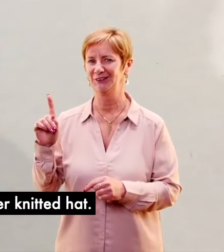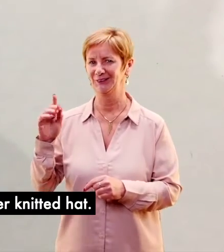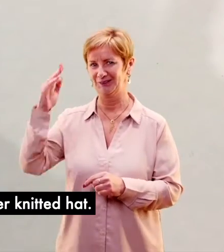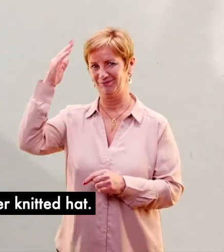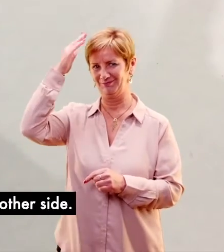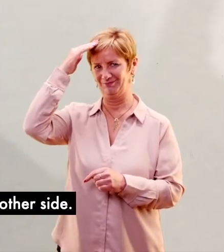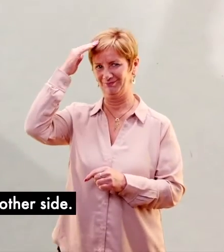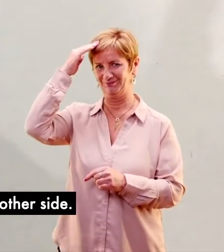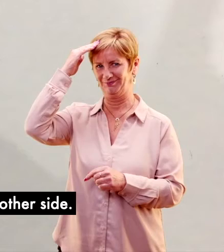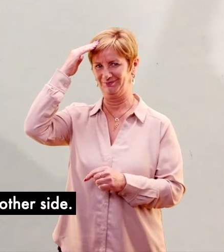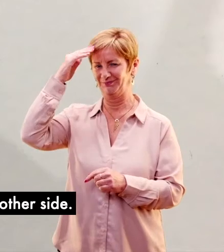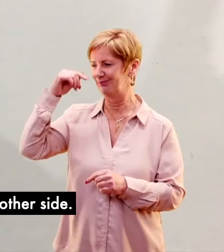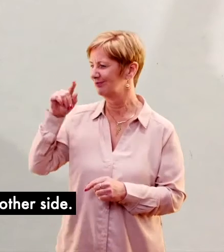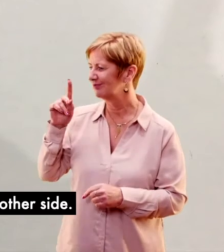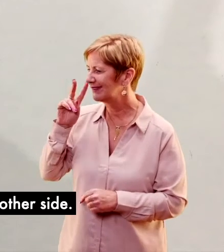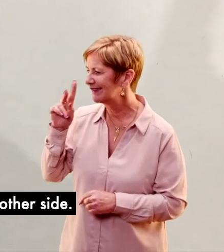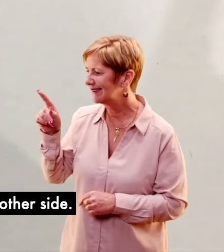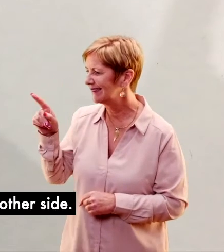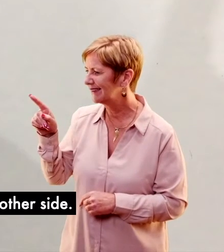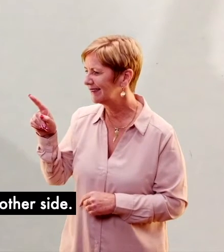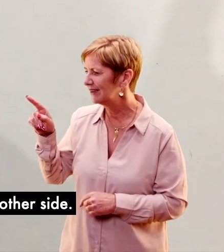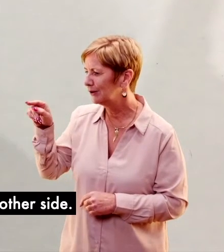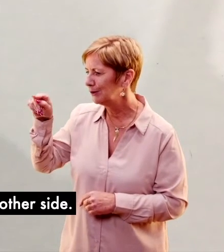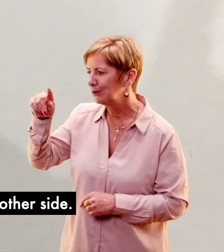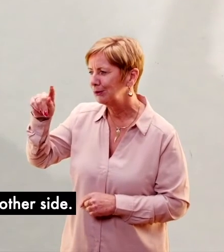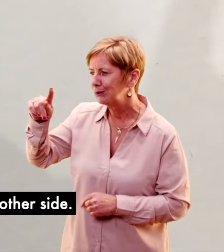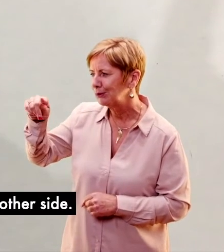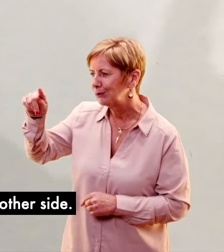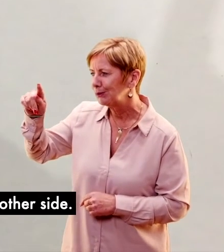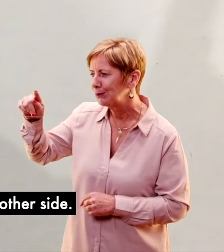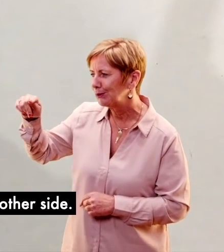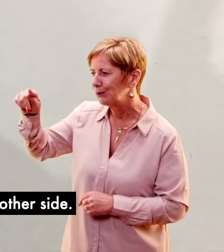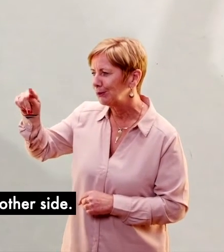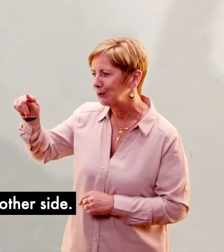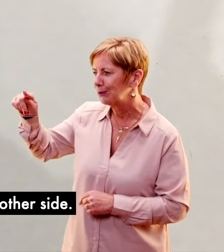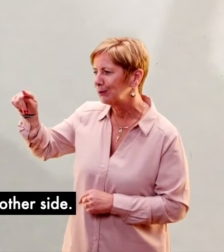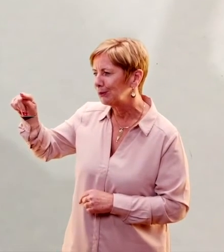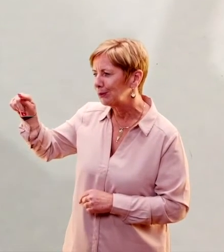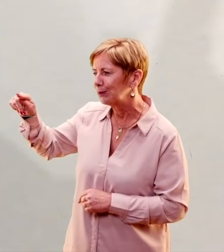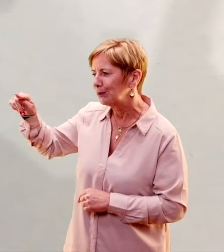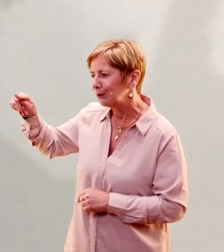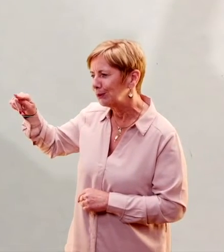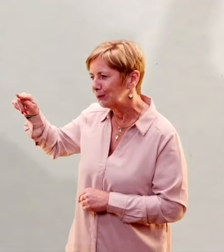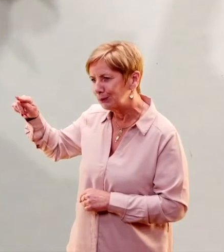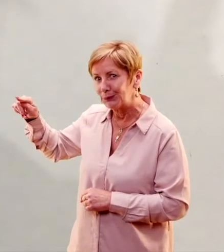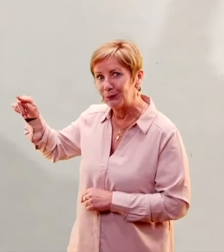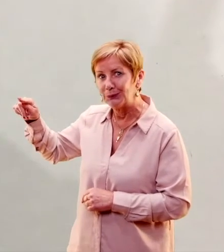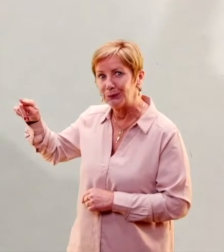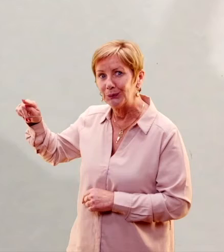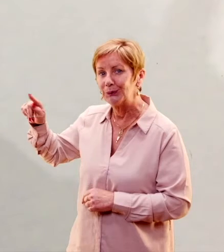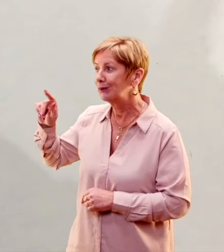hat. Start on one side and go round to the other side.